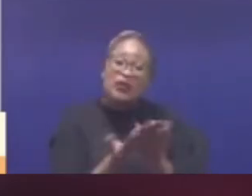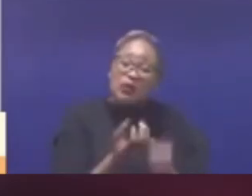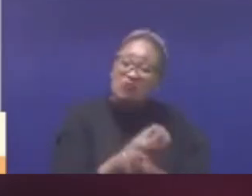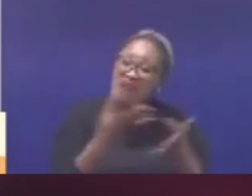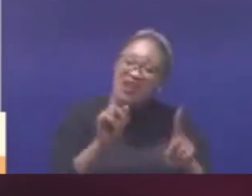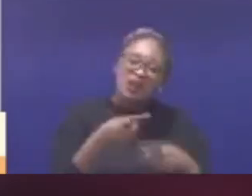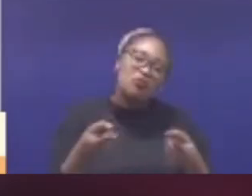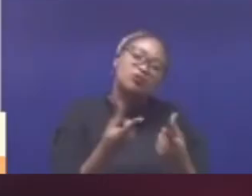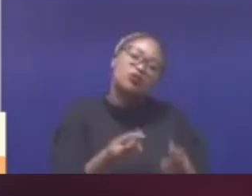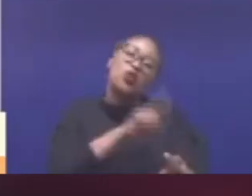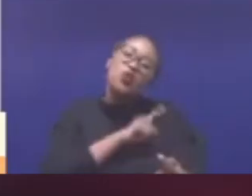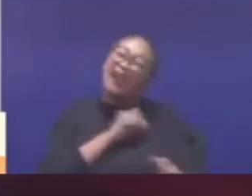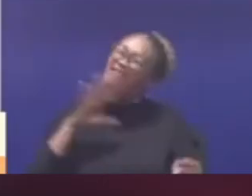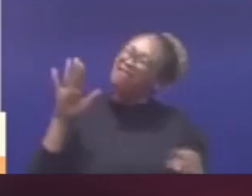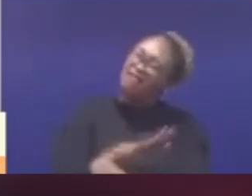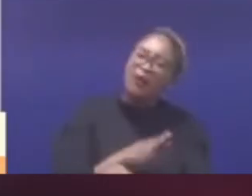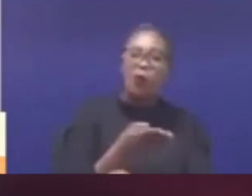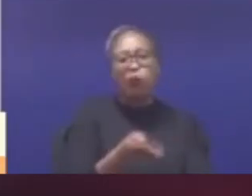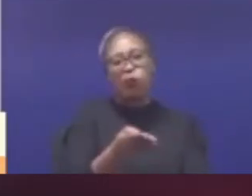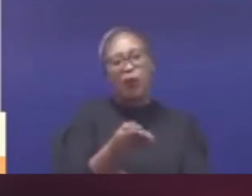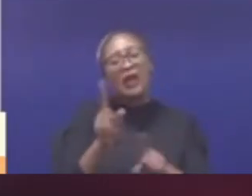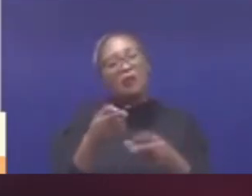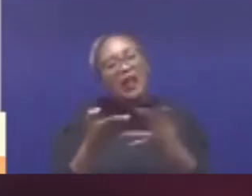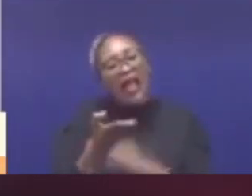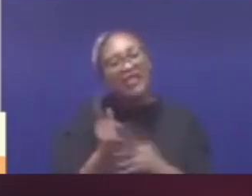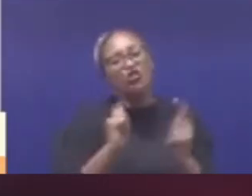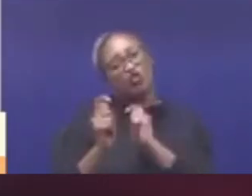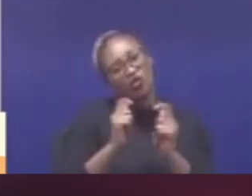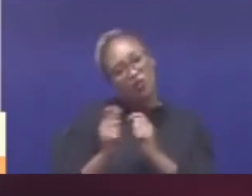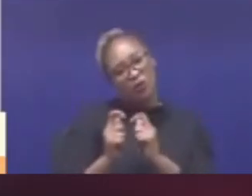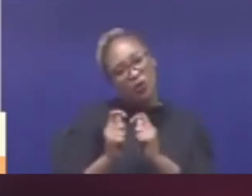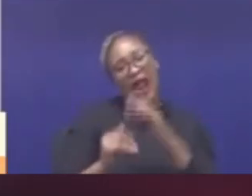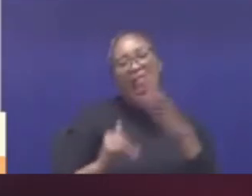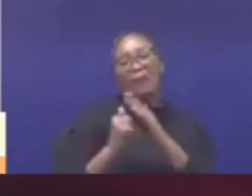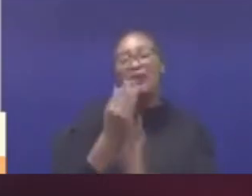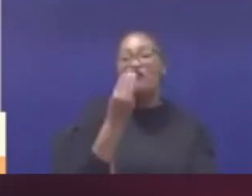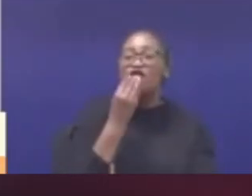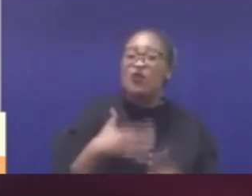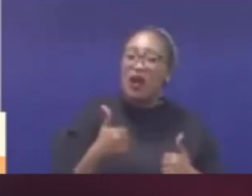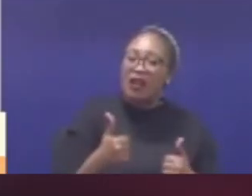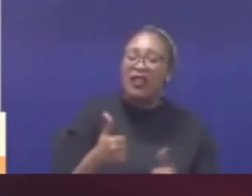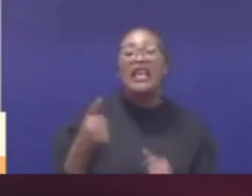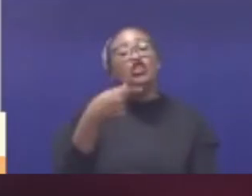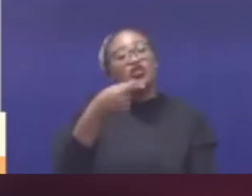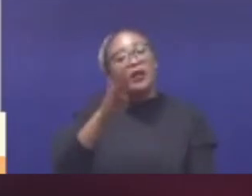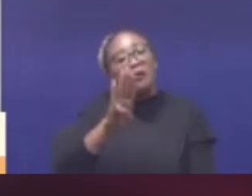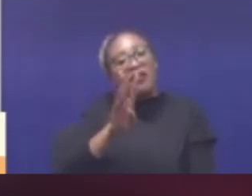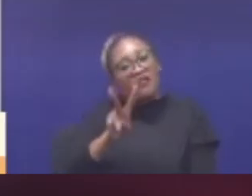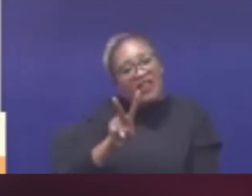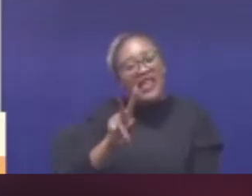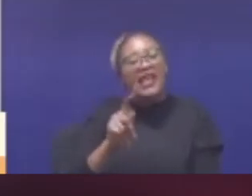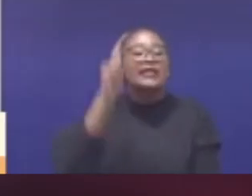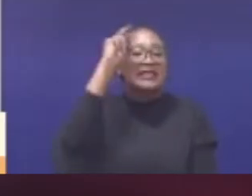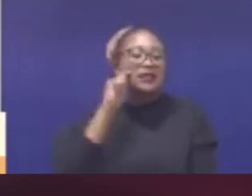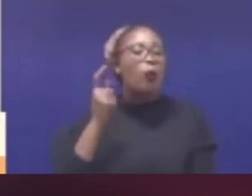of overcrowding, lack of access to transport, limited feeding schemes, GBV, teen pregnancies,